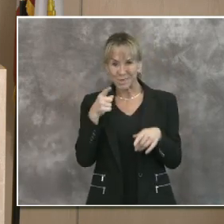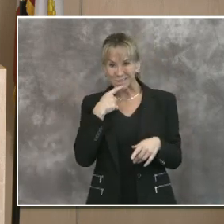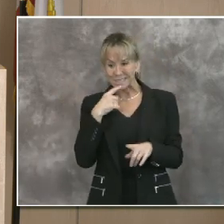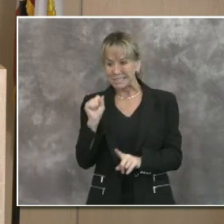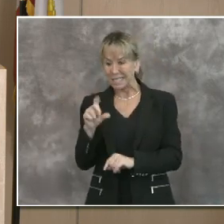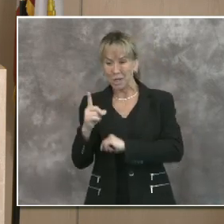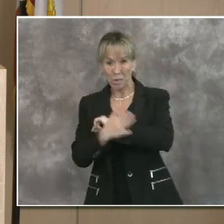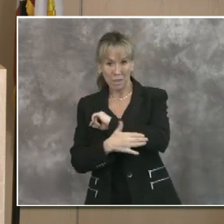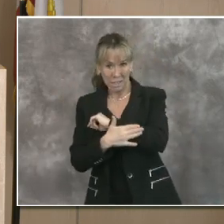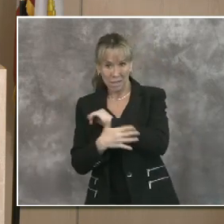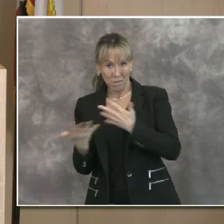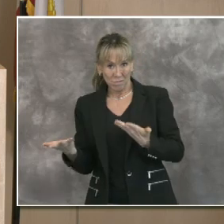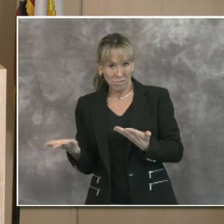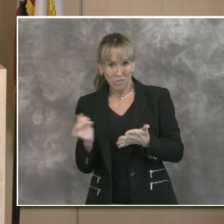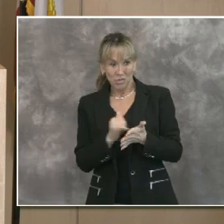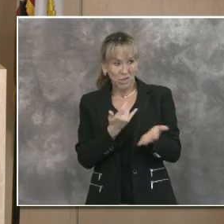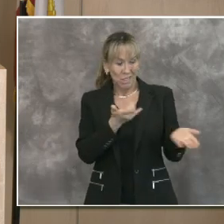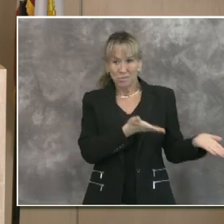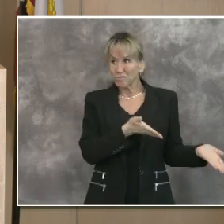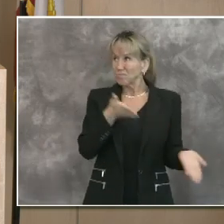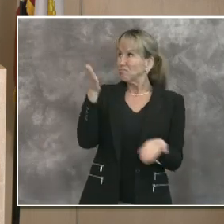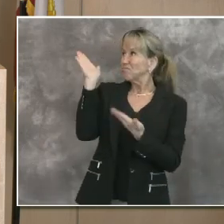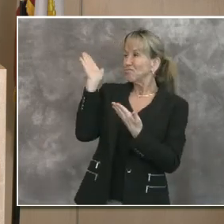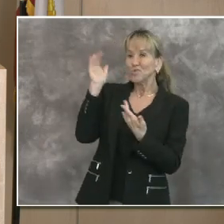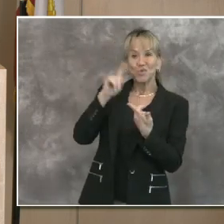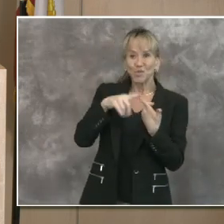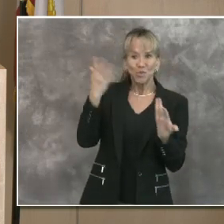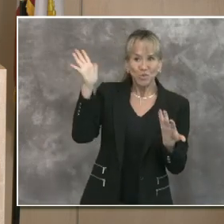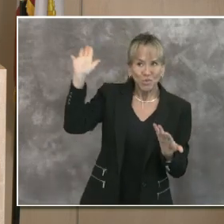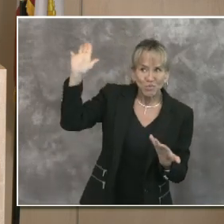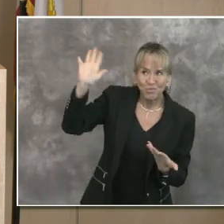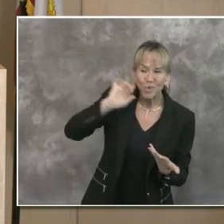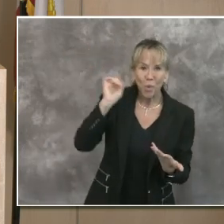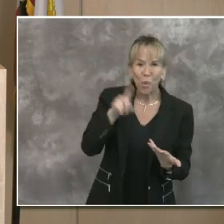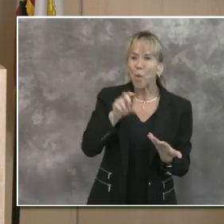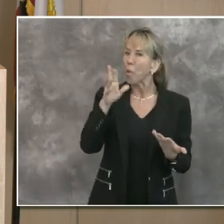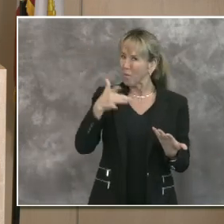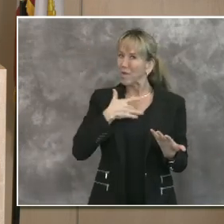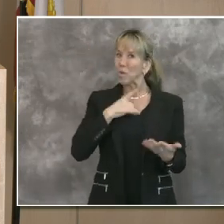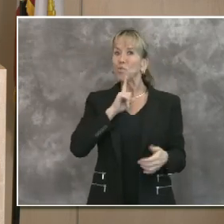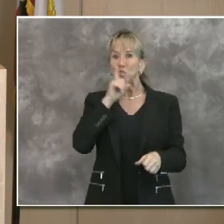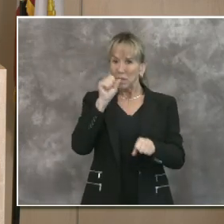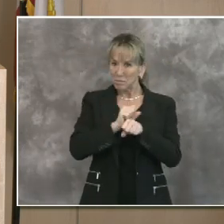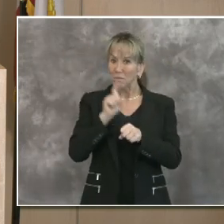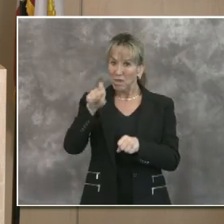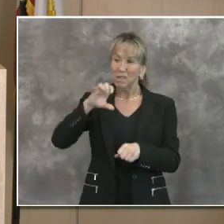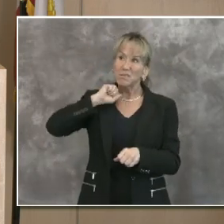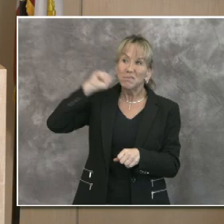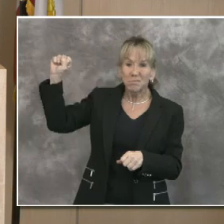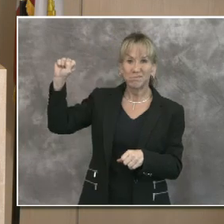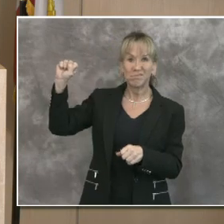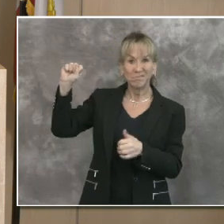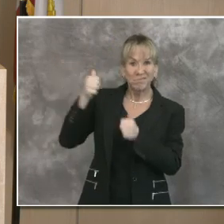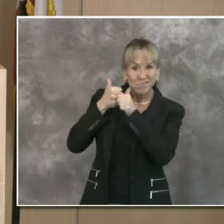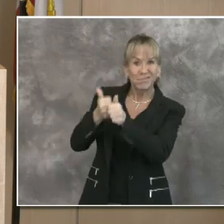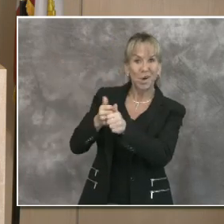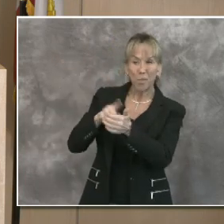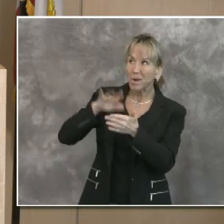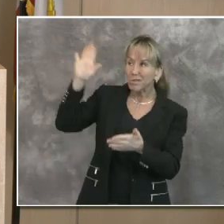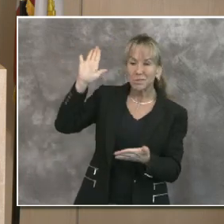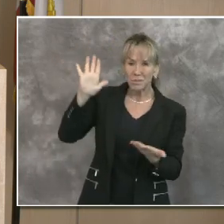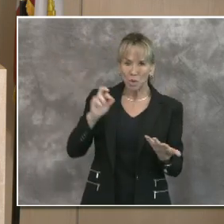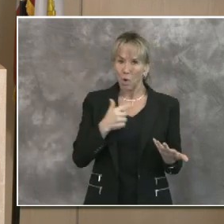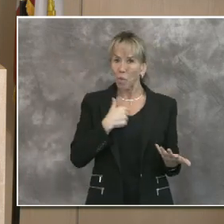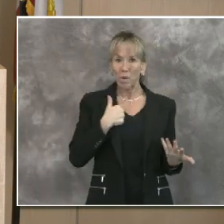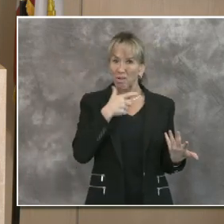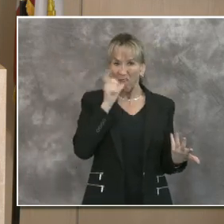County simply deferring to the spirit of the state's order, or does it feel it is actually bound by the letter of the law differently than